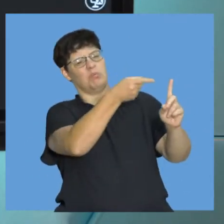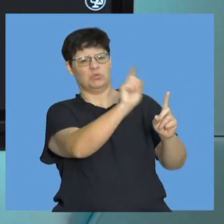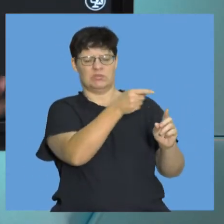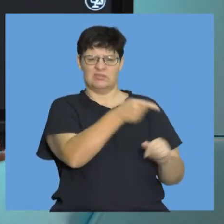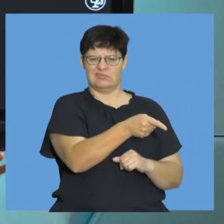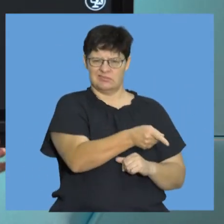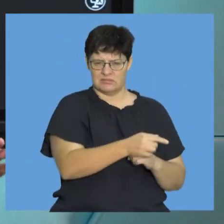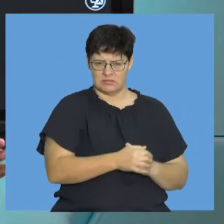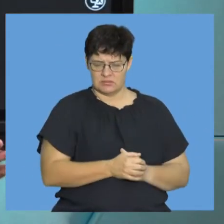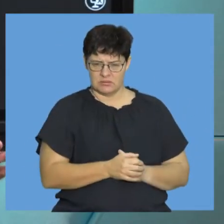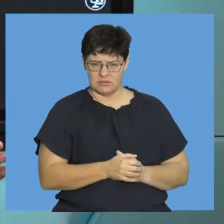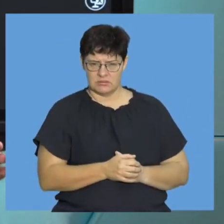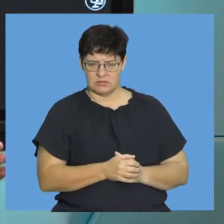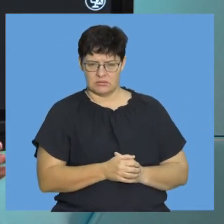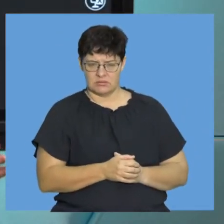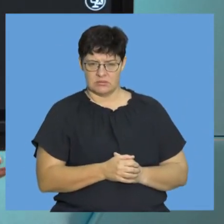internal control?